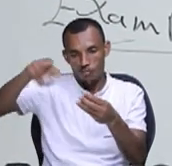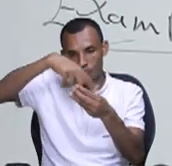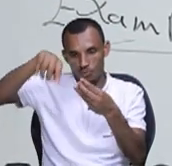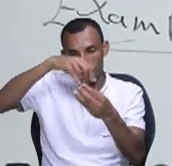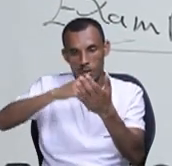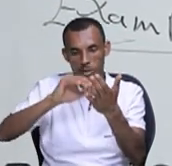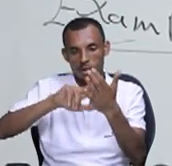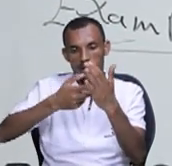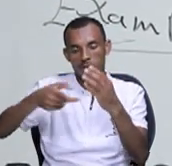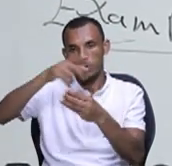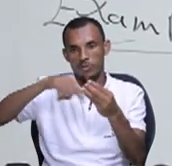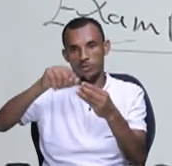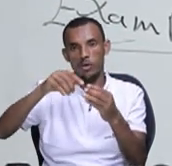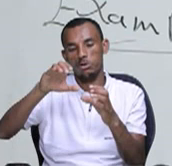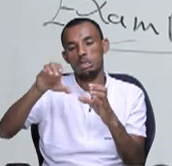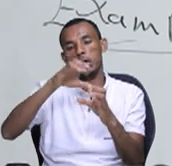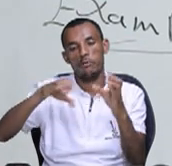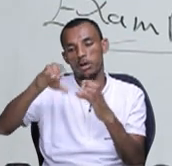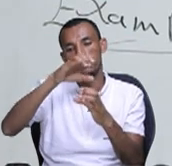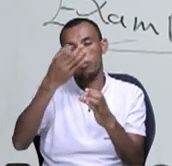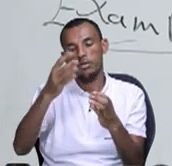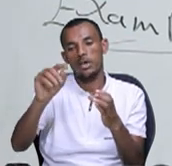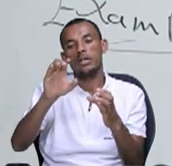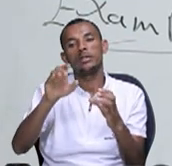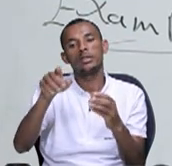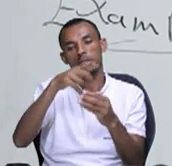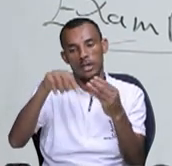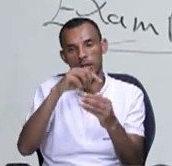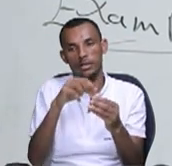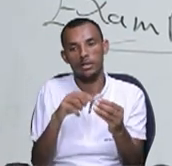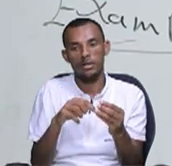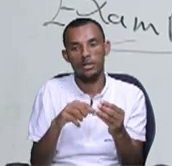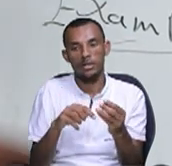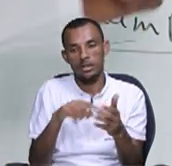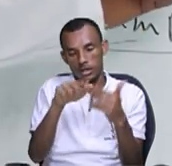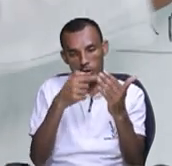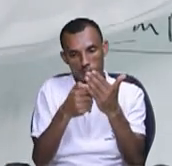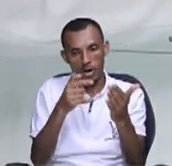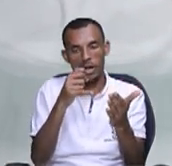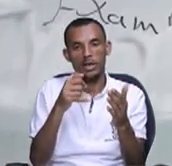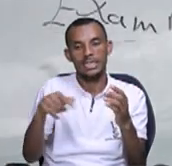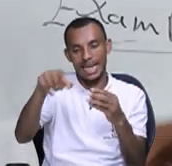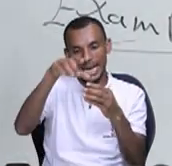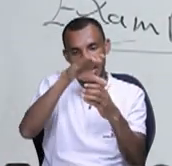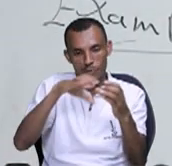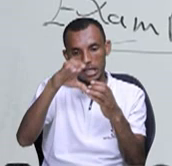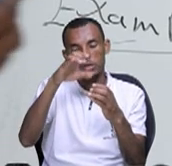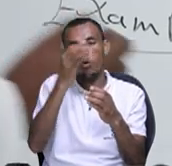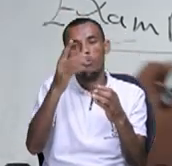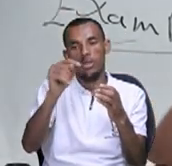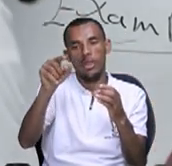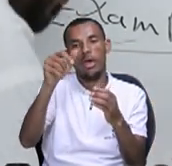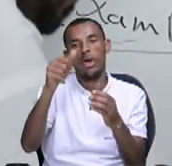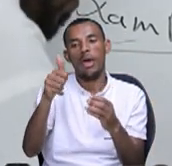circle. That means circumference of a circle. 360 degree mean a circumference of a circle. Therefore, circumference of a circle